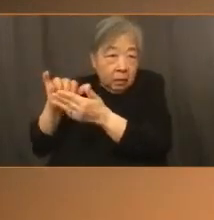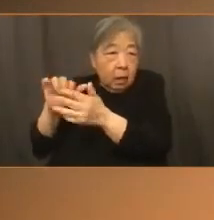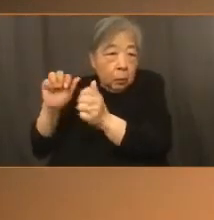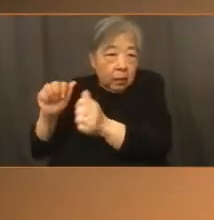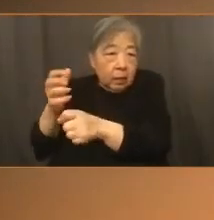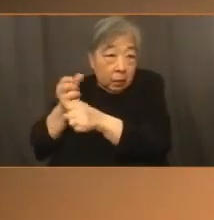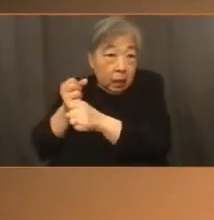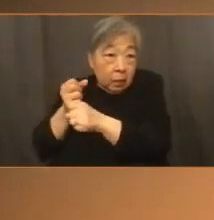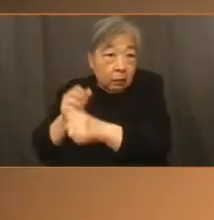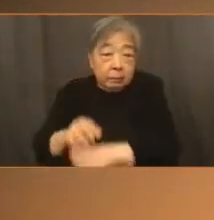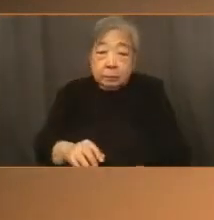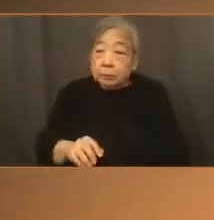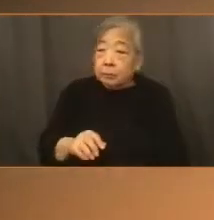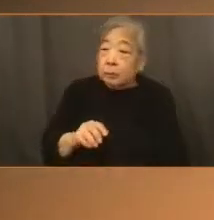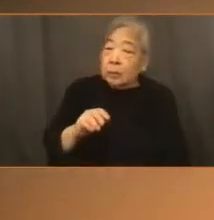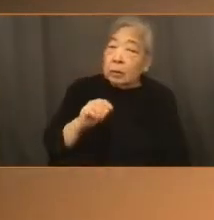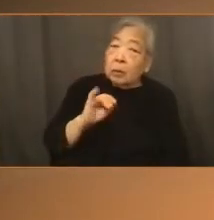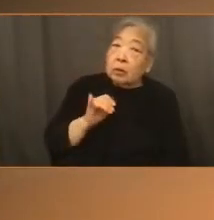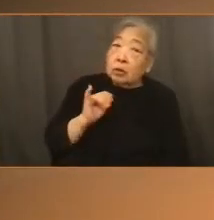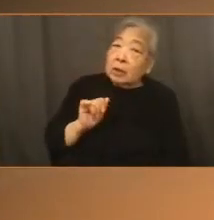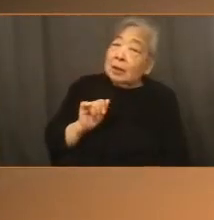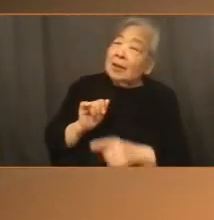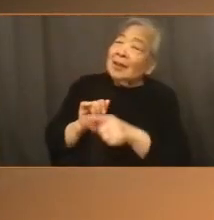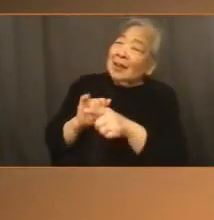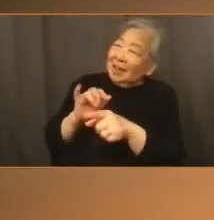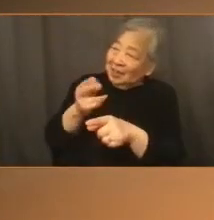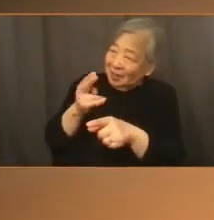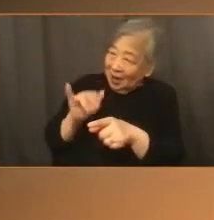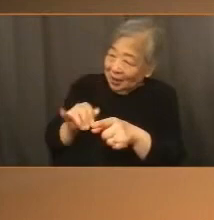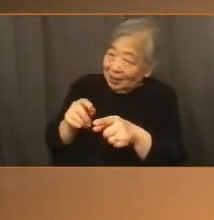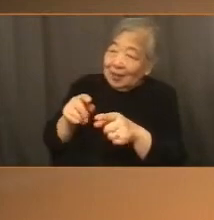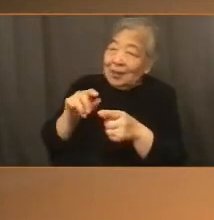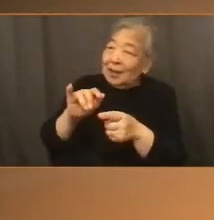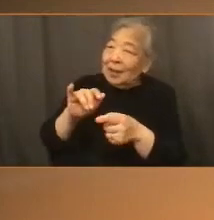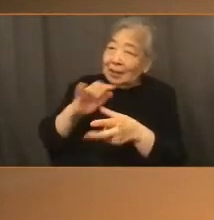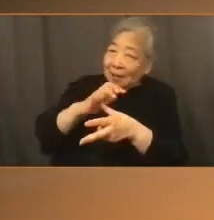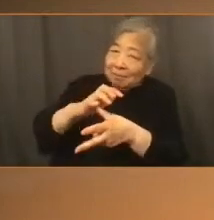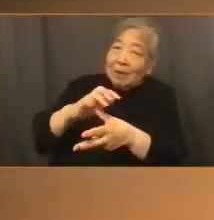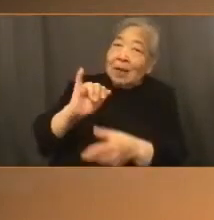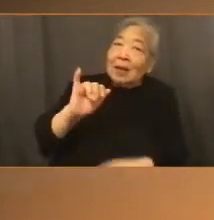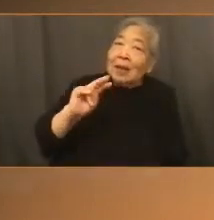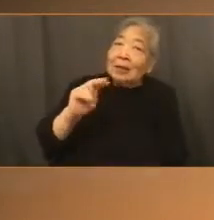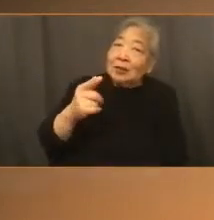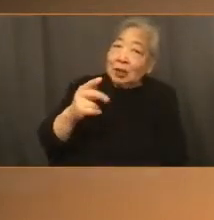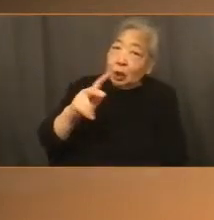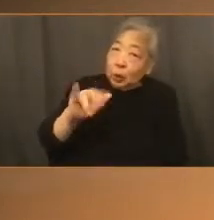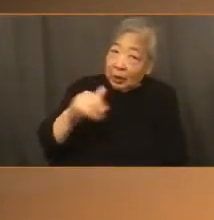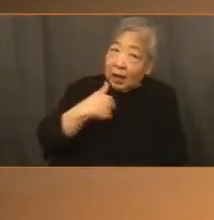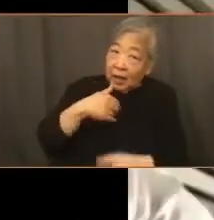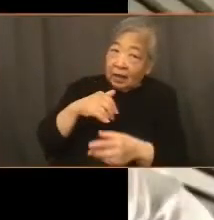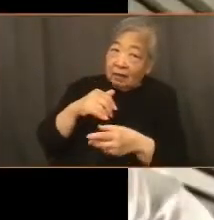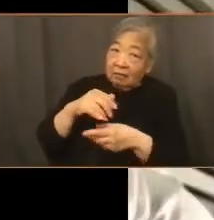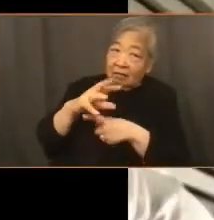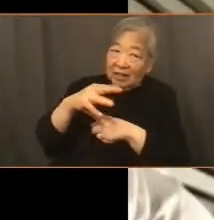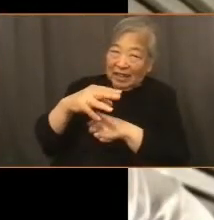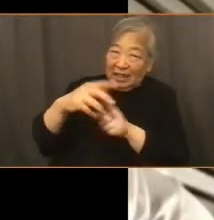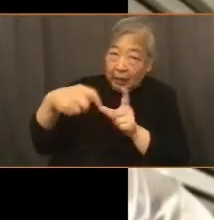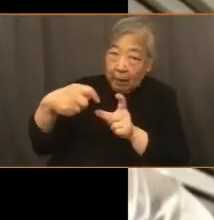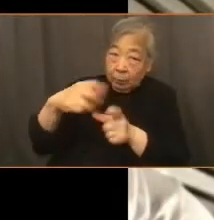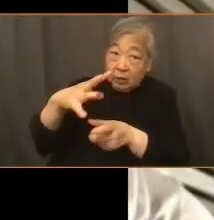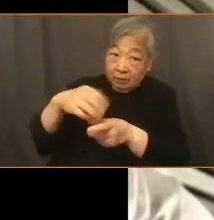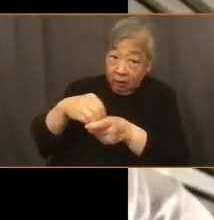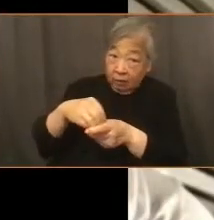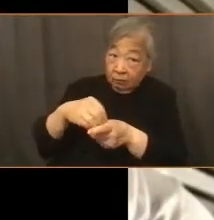Yeah, and Johnny, there's some cameras on board Ingenuity as well, right? Yes, we have two cameras. One is